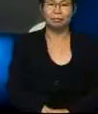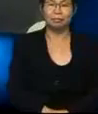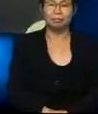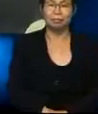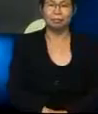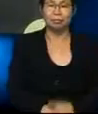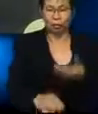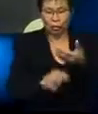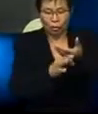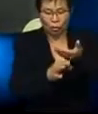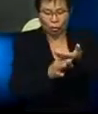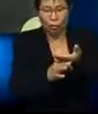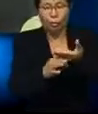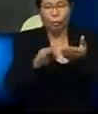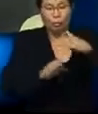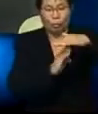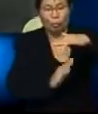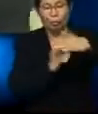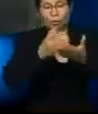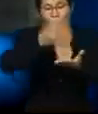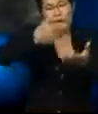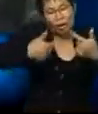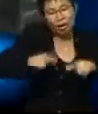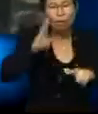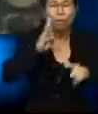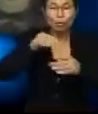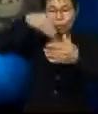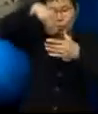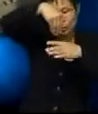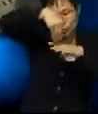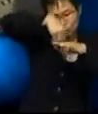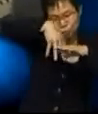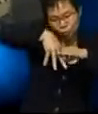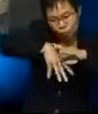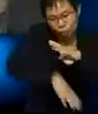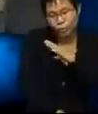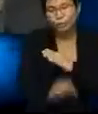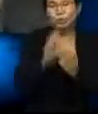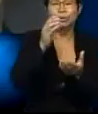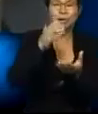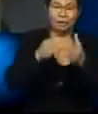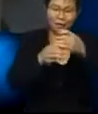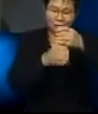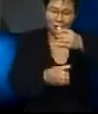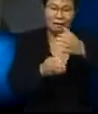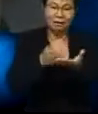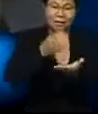The holes at the bottom of the cup will let the water pass through the soil into the glass